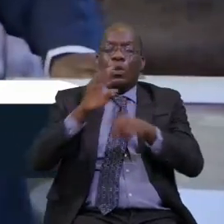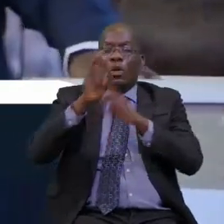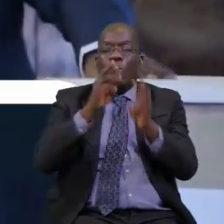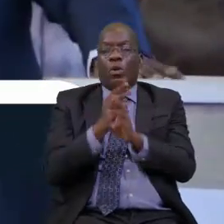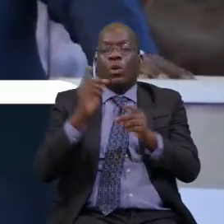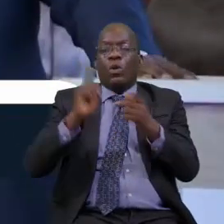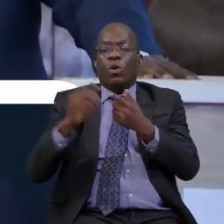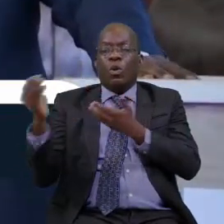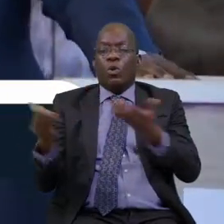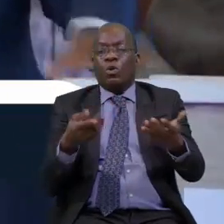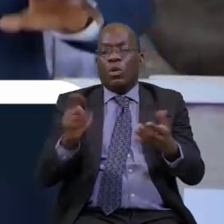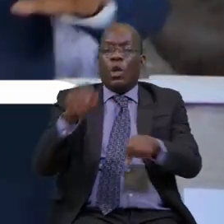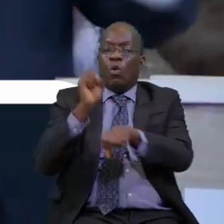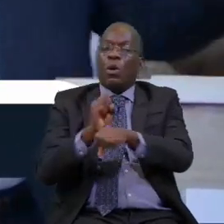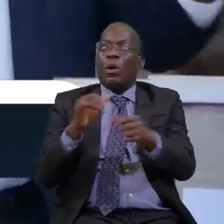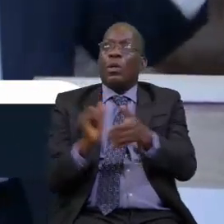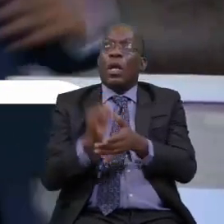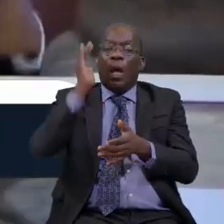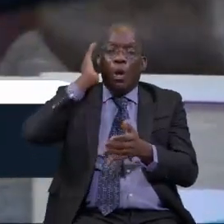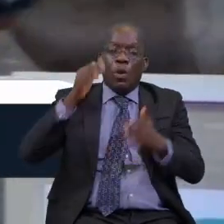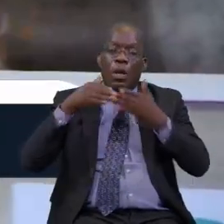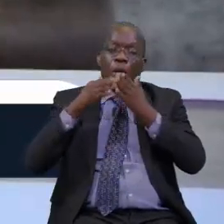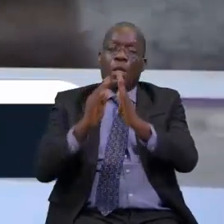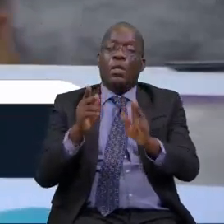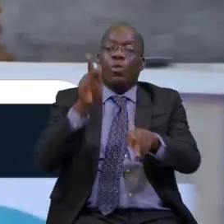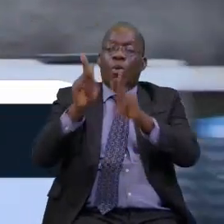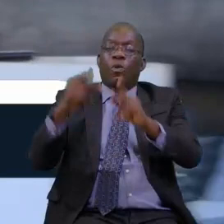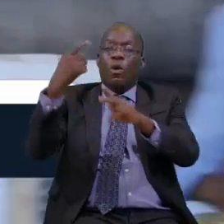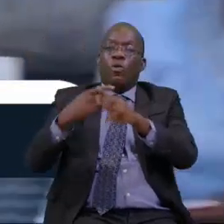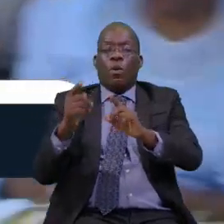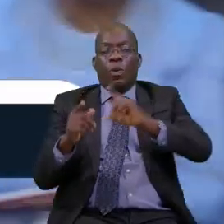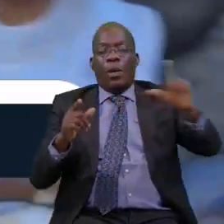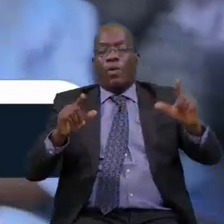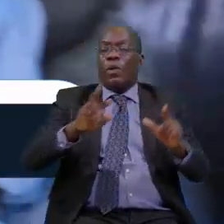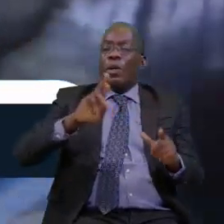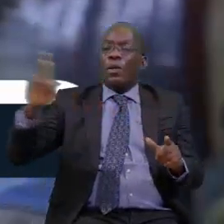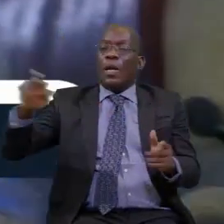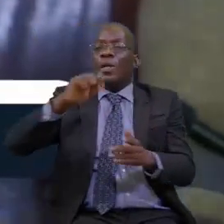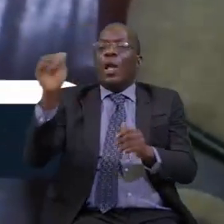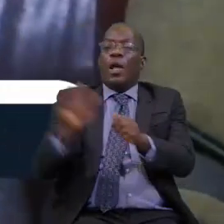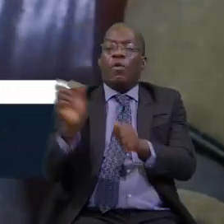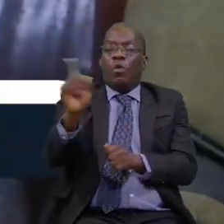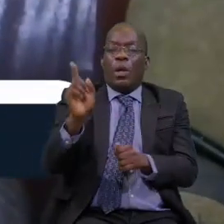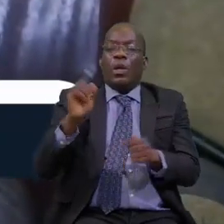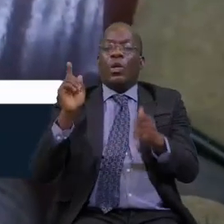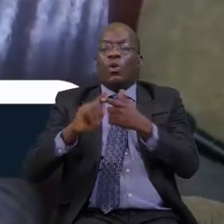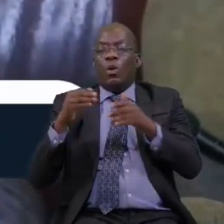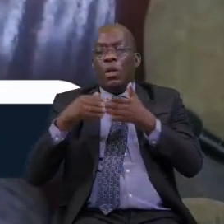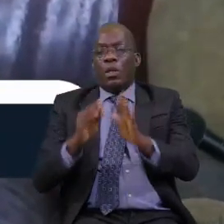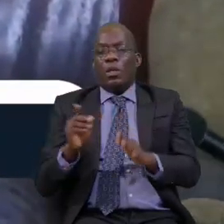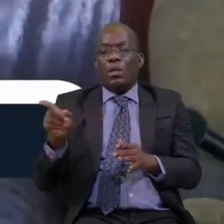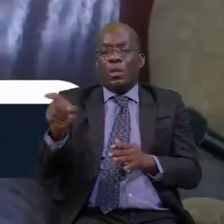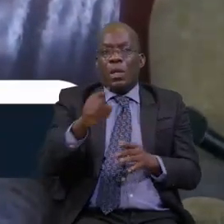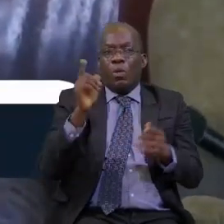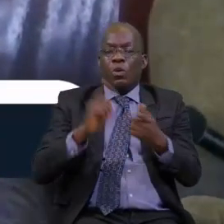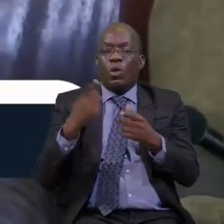will lead people from left, right, center, from everywhere, and to lead them to the very highest